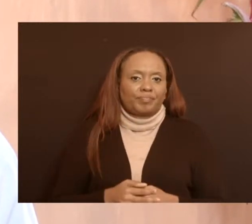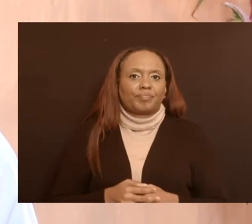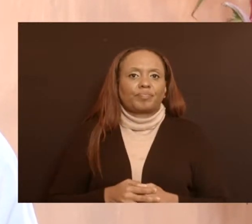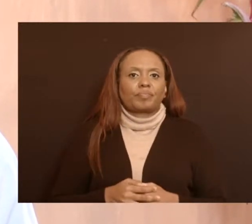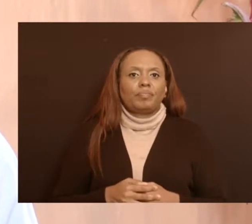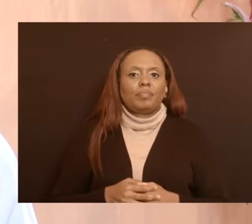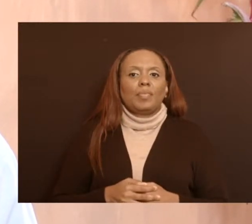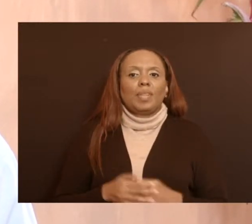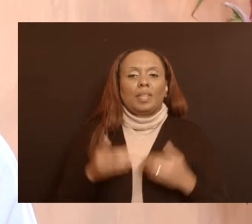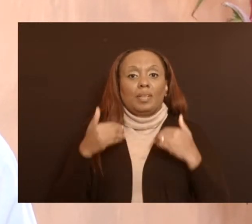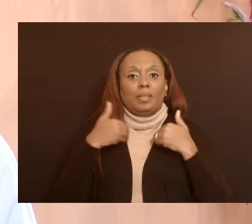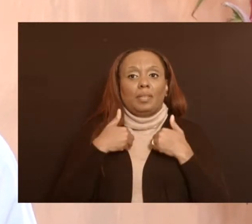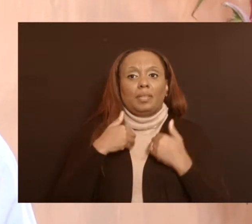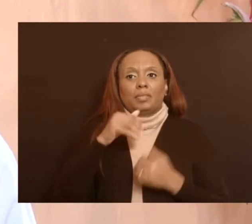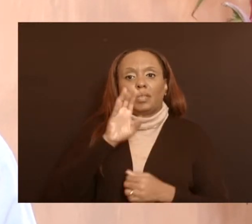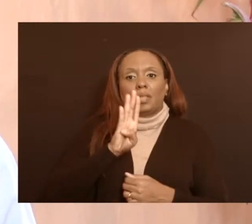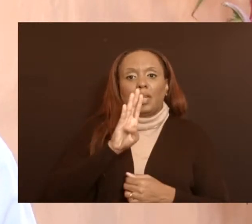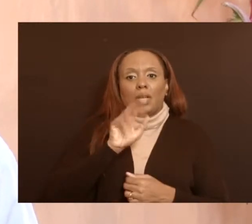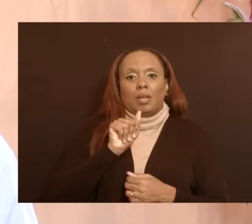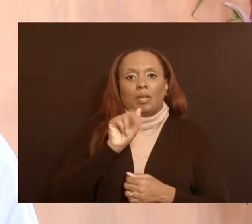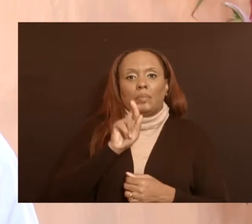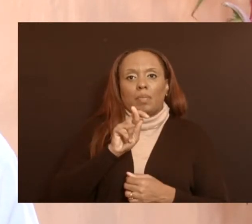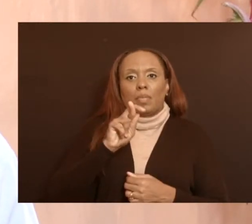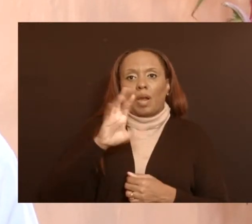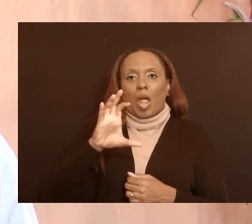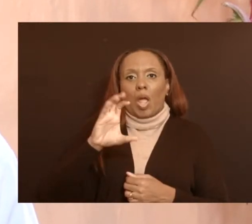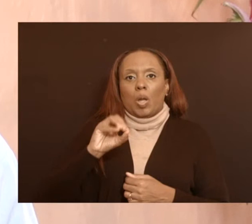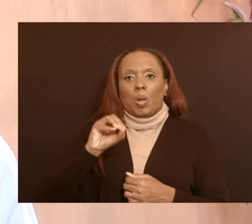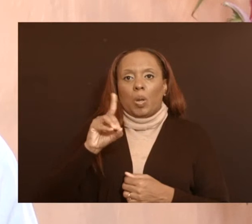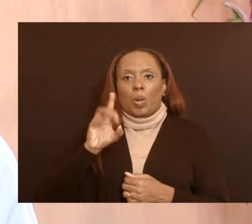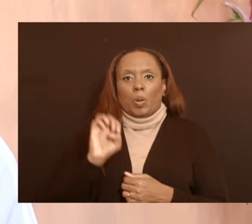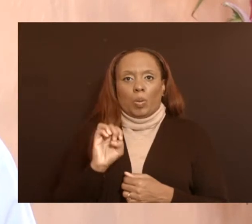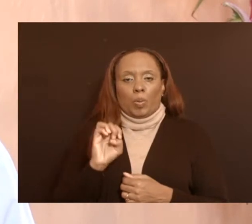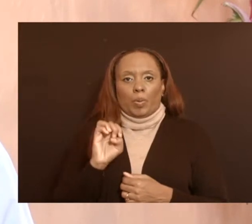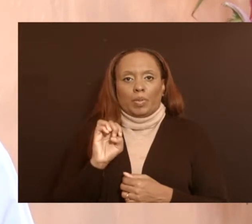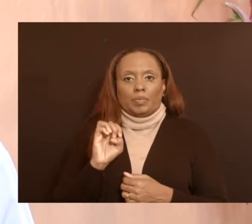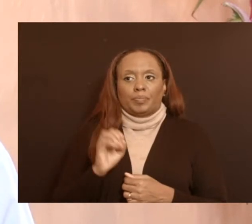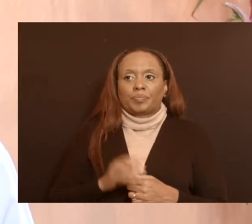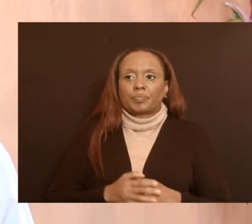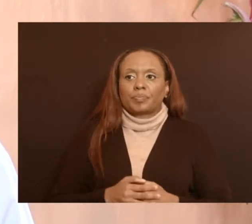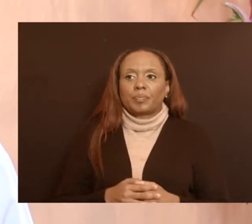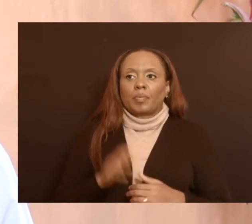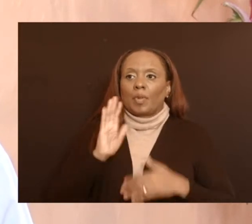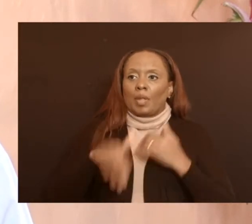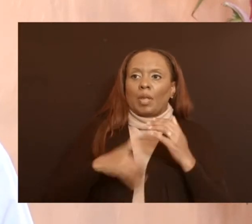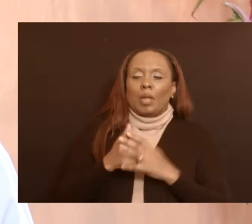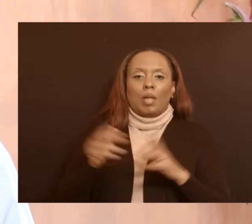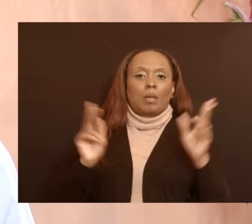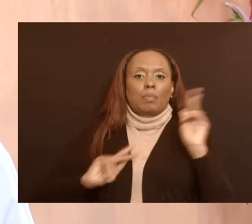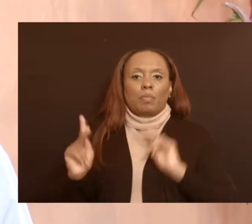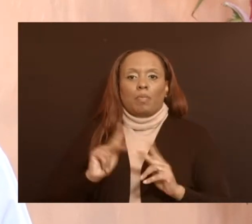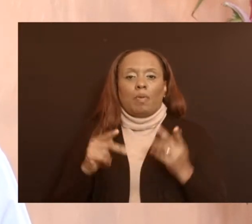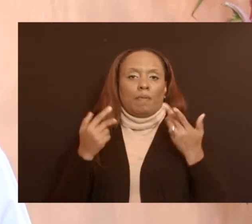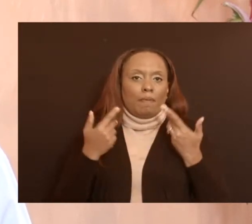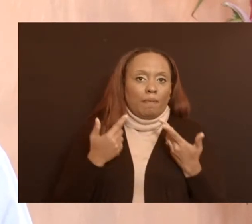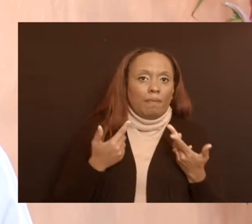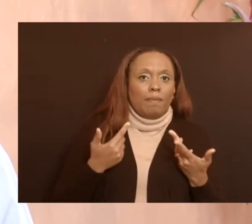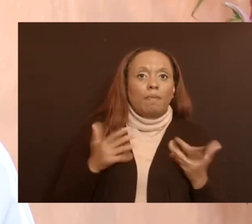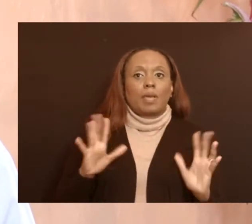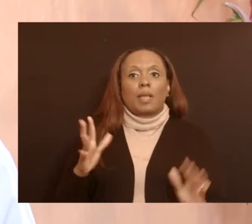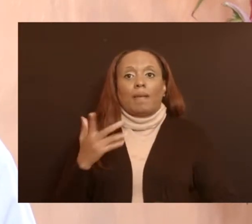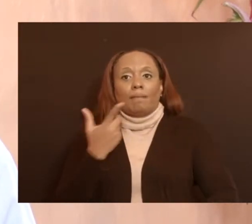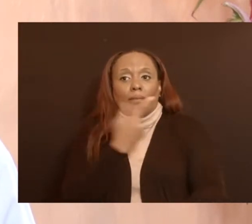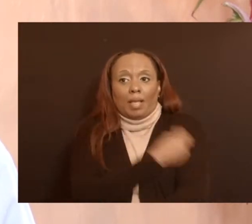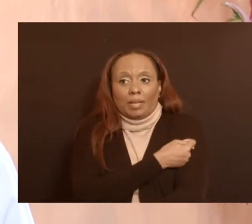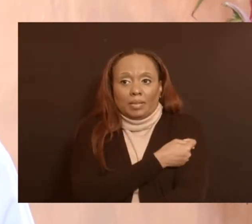a barcode and a security seal on it, and all persons who have been fully vaccinated in Barbados, who have